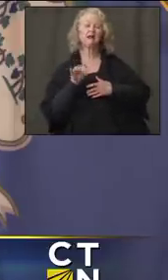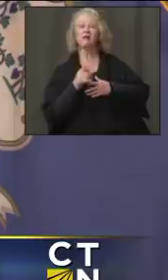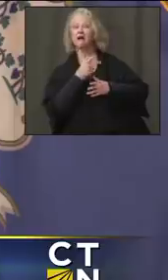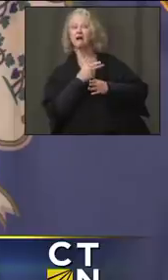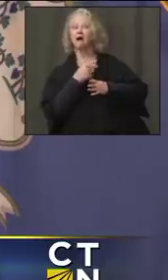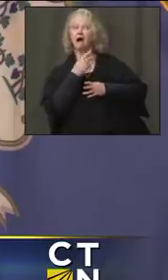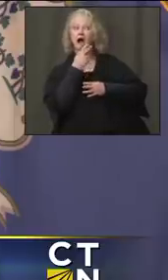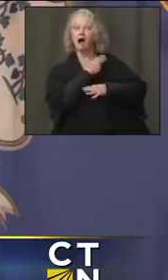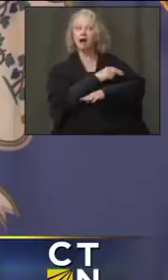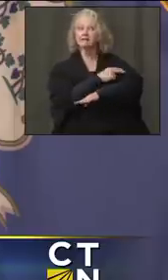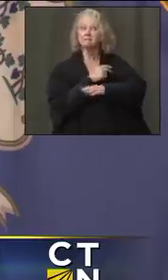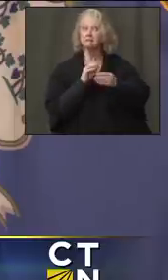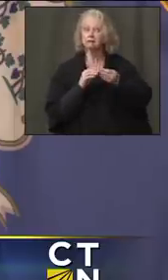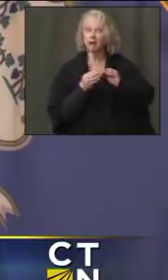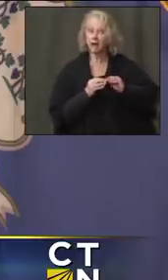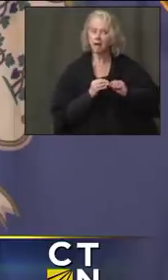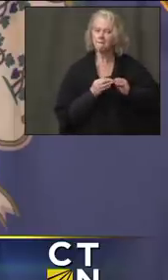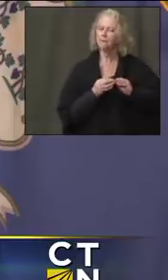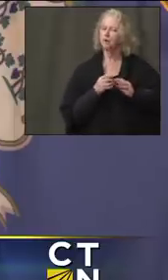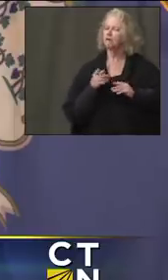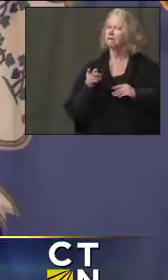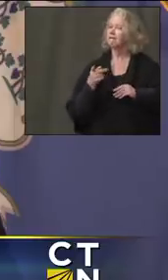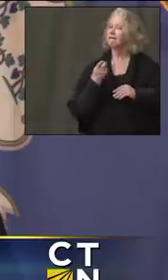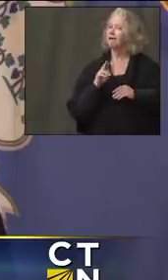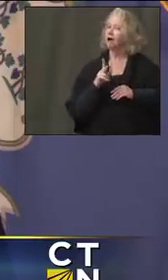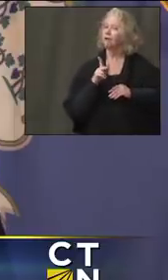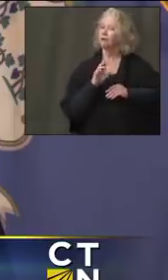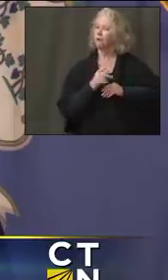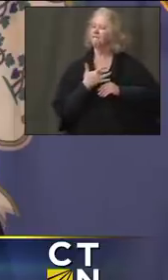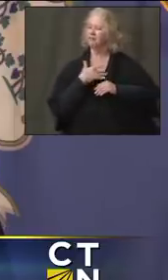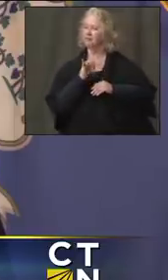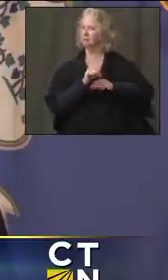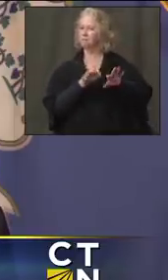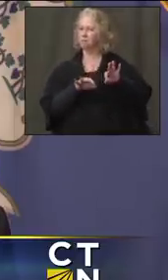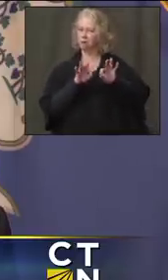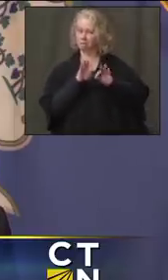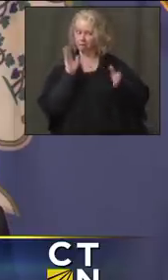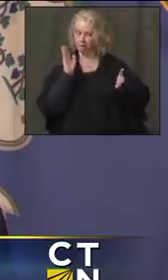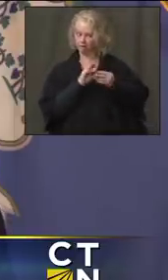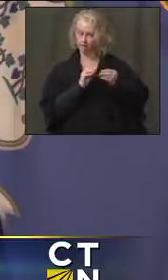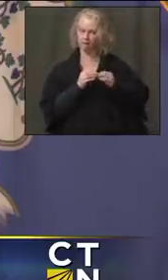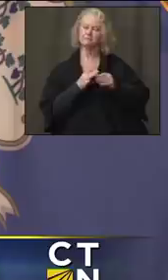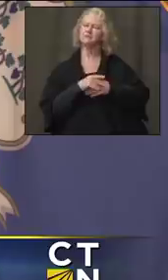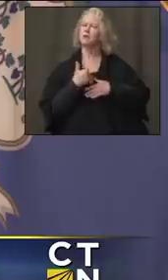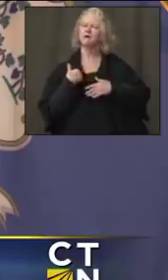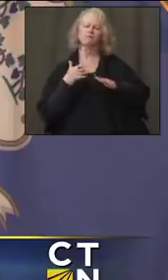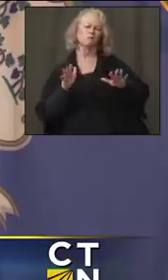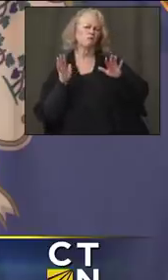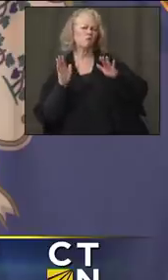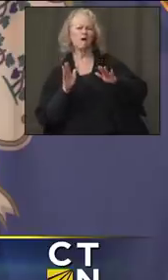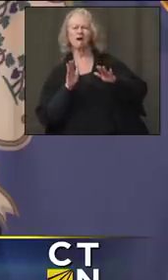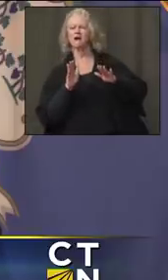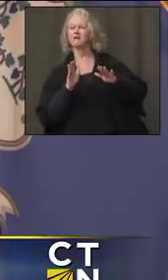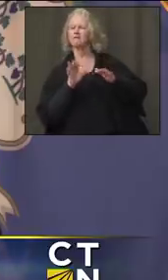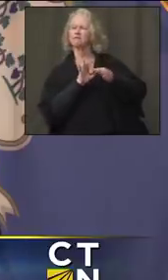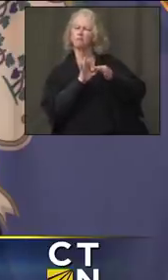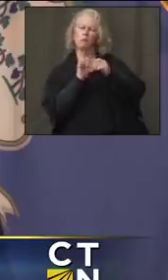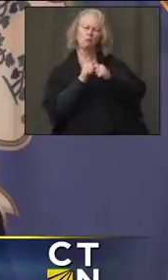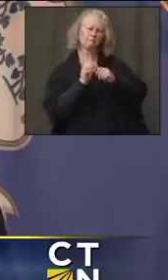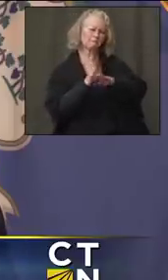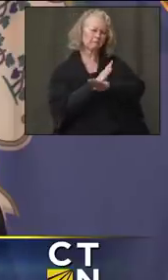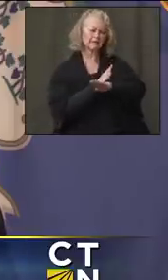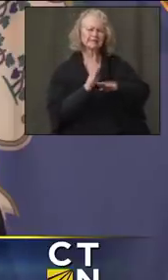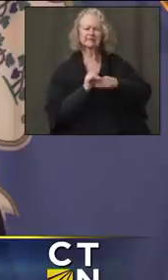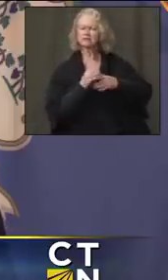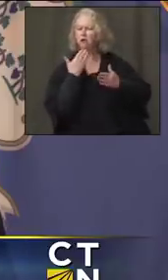hospitalizations, which for Dr. Cohen and myself are a key metric. I suppose we have great corporate relationships, good lab relationships.